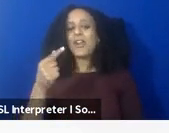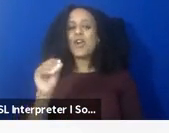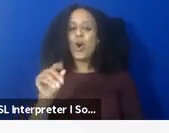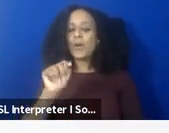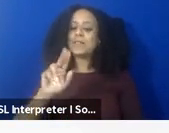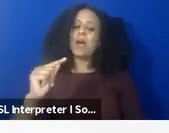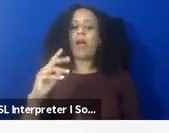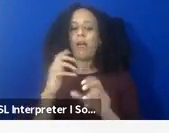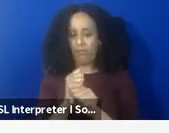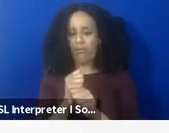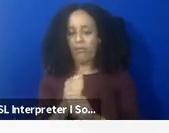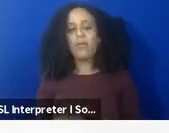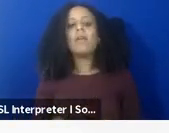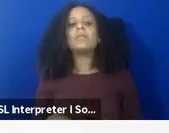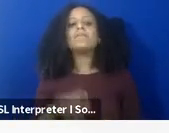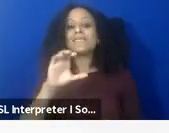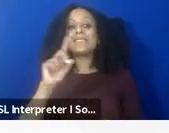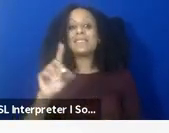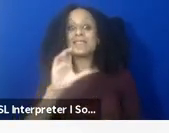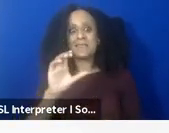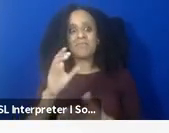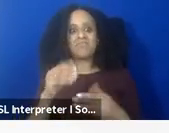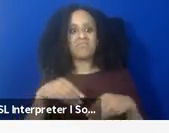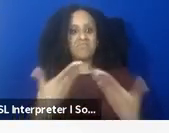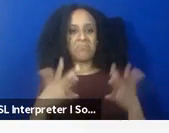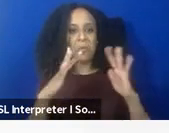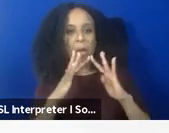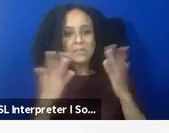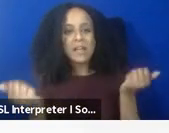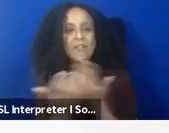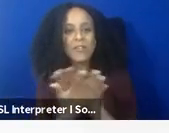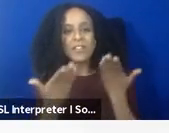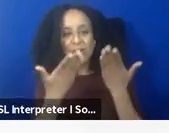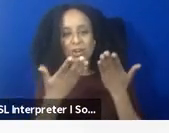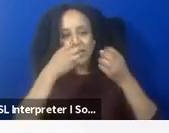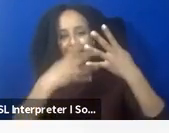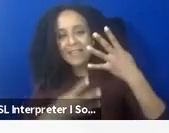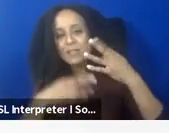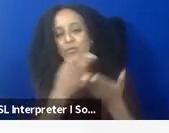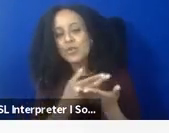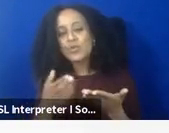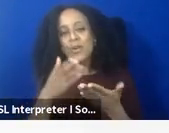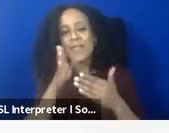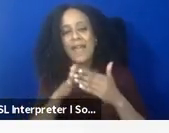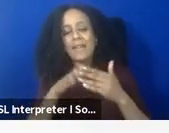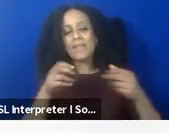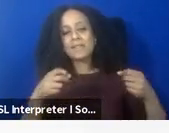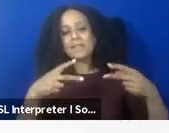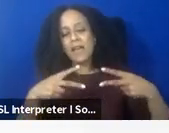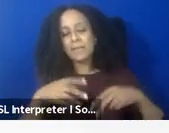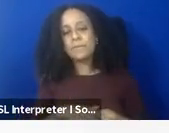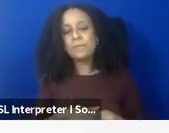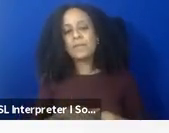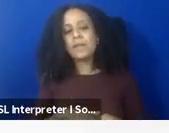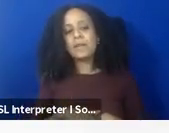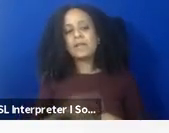screener to assess mobility. The website's here. It's also on the list of resources at the end of these slides. Timed up and go